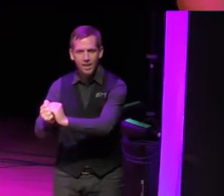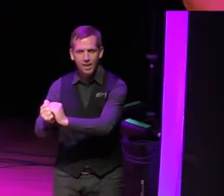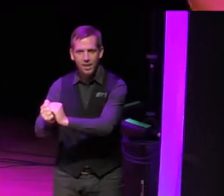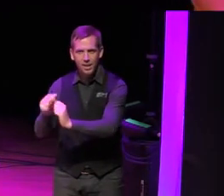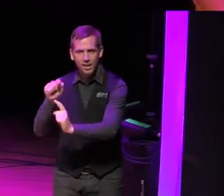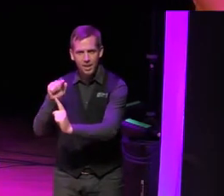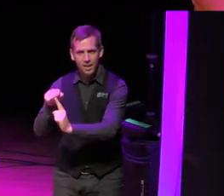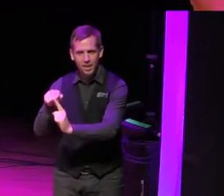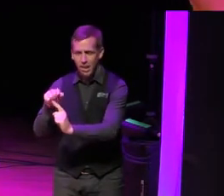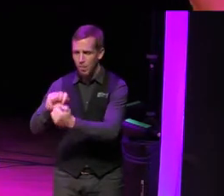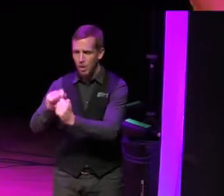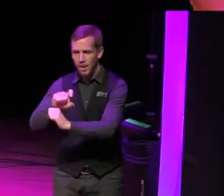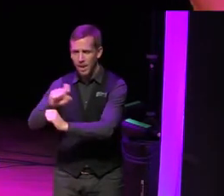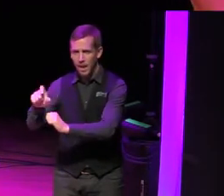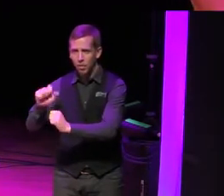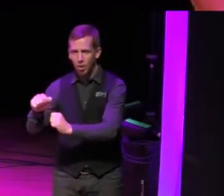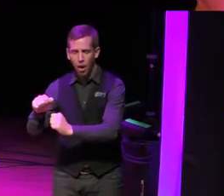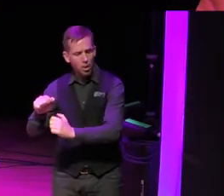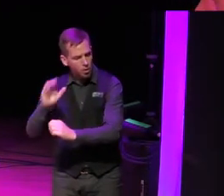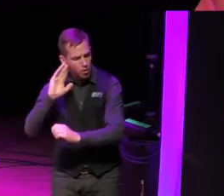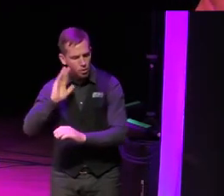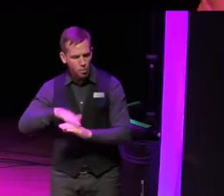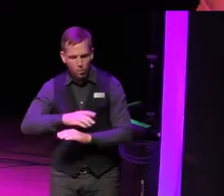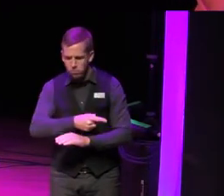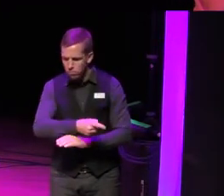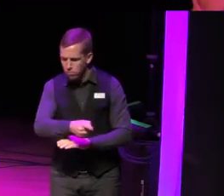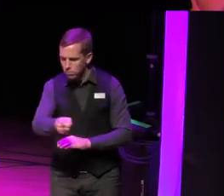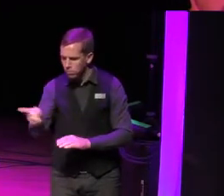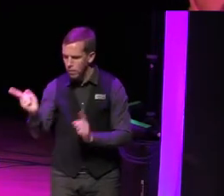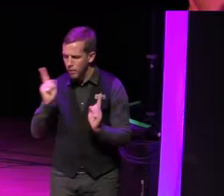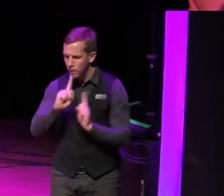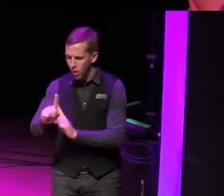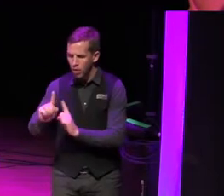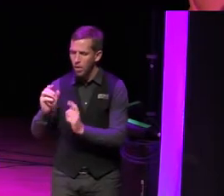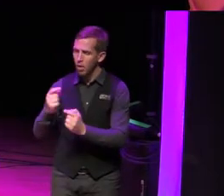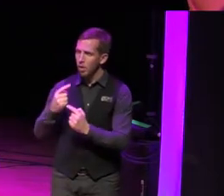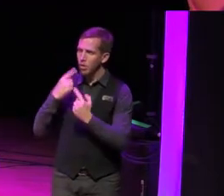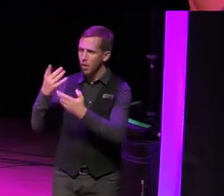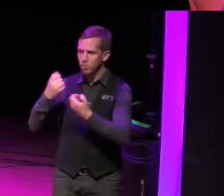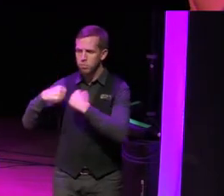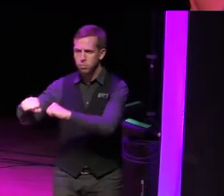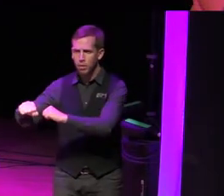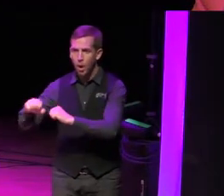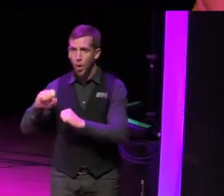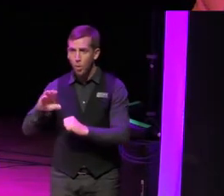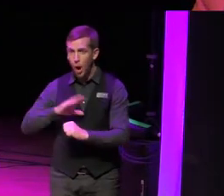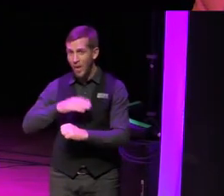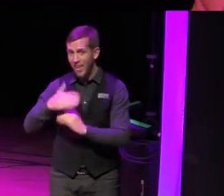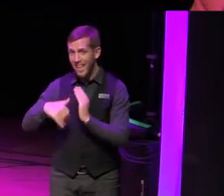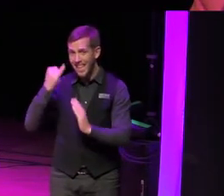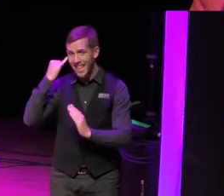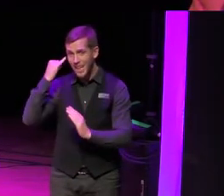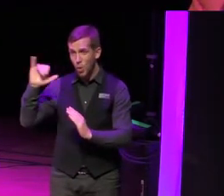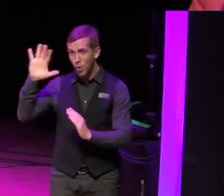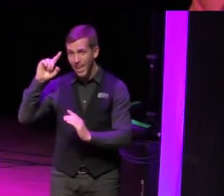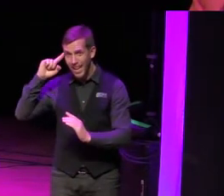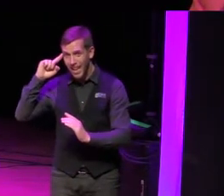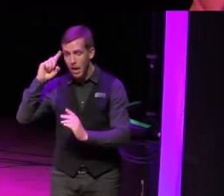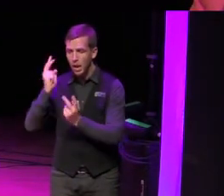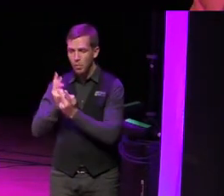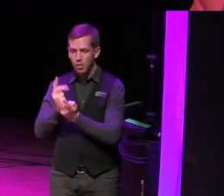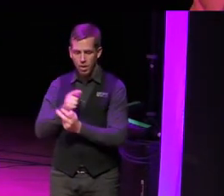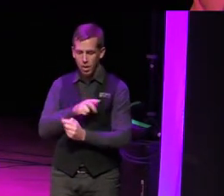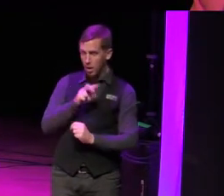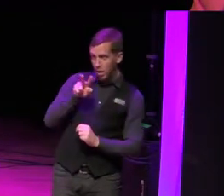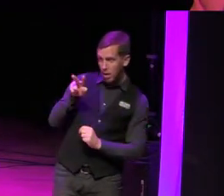lot of people. They articulate plans, and if they have an ideology, they will be predictable. So if you vote for them, you can